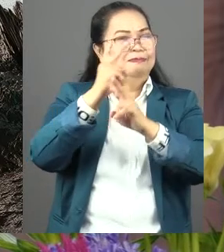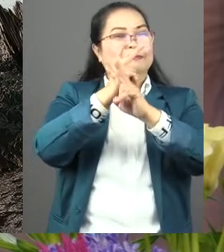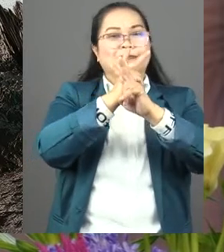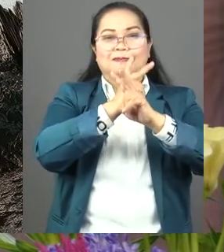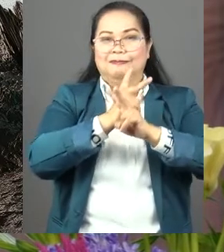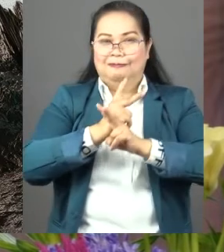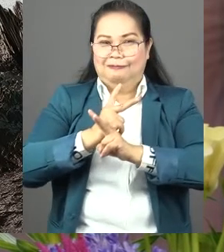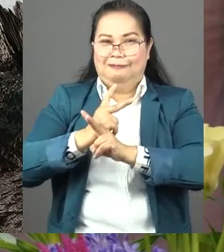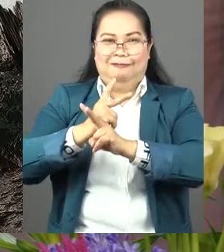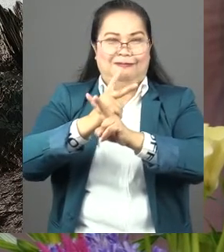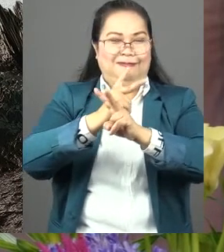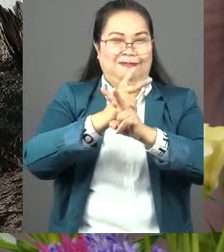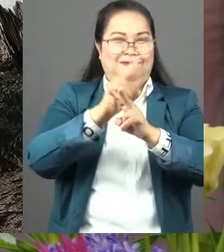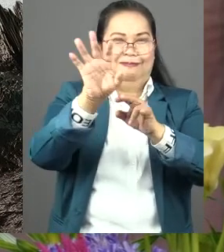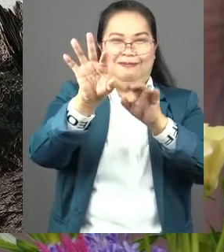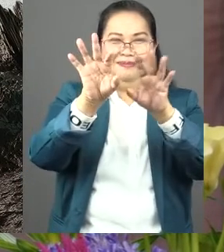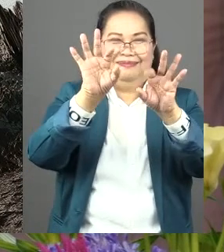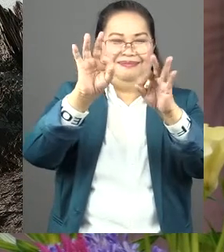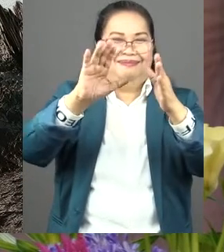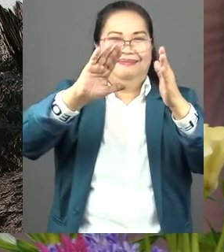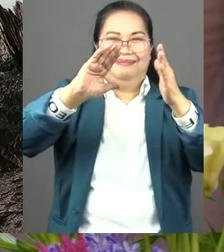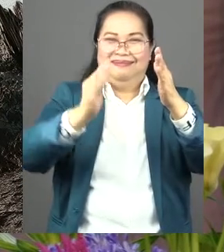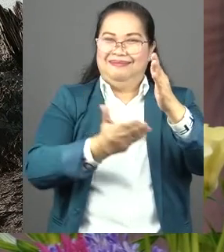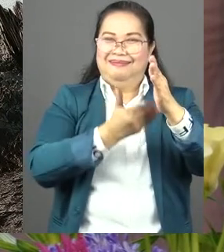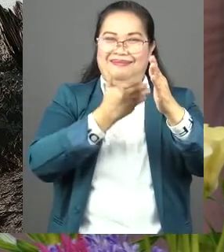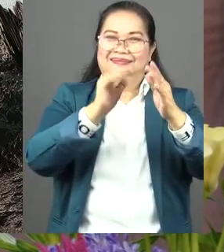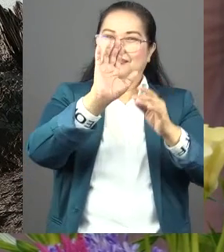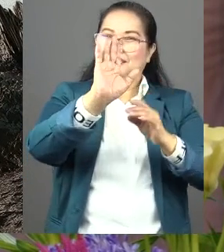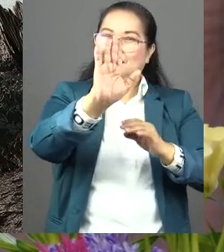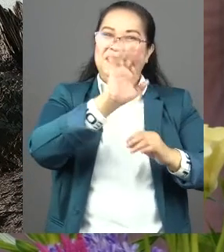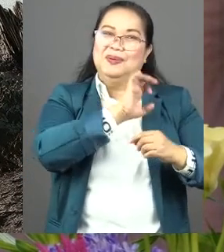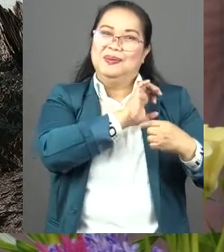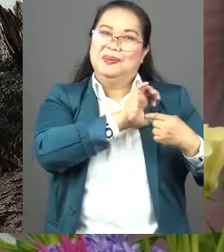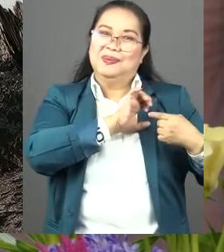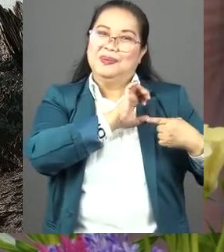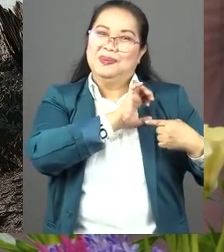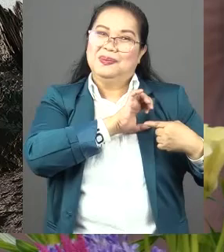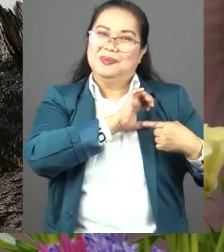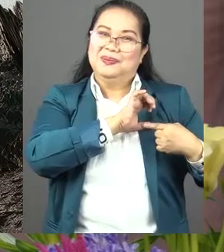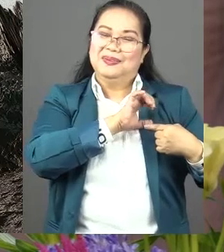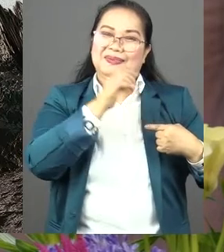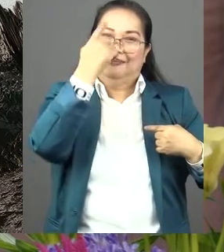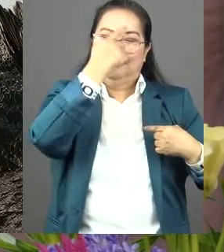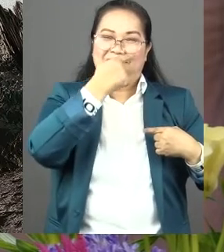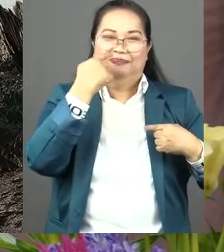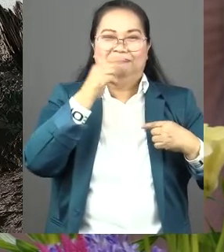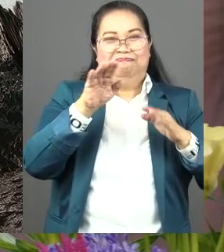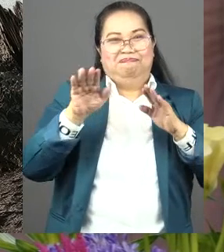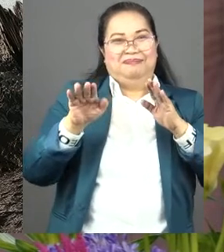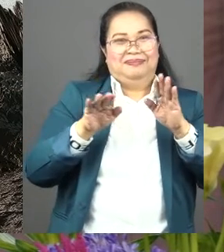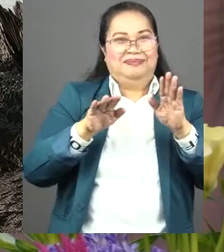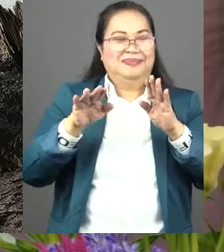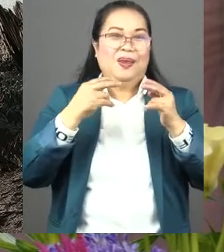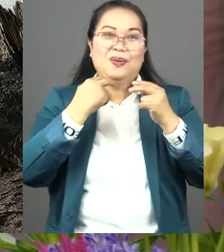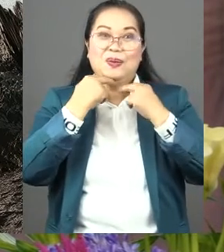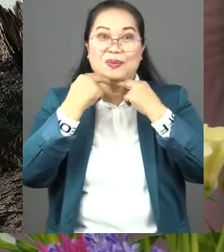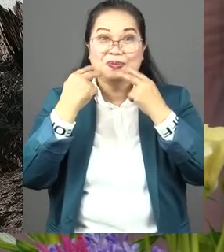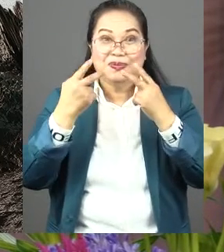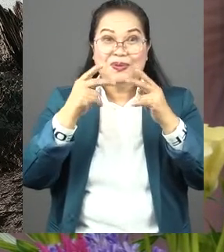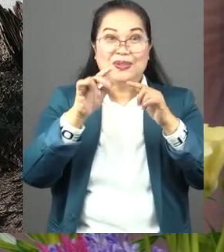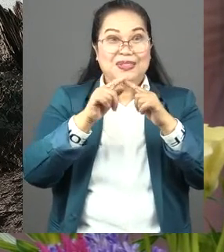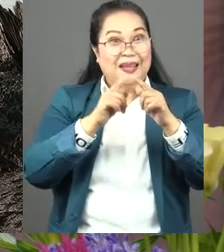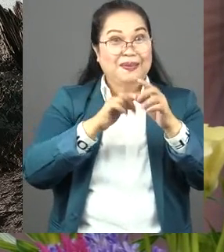careful about the lyrics of our song. Your emotions shown in your face, your body language, and your voice. And then